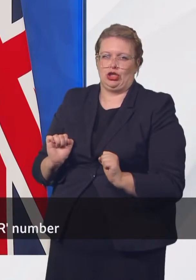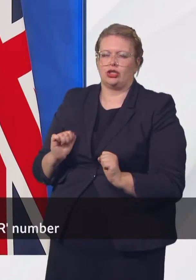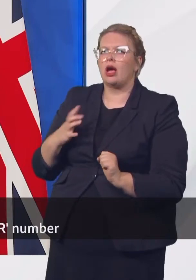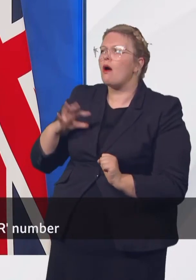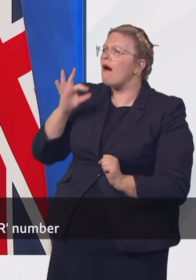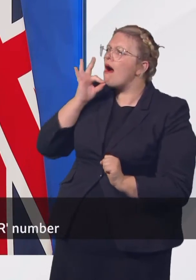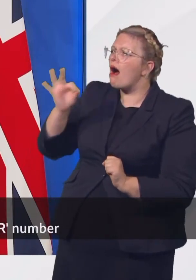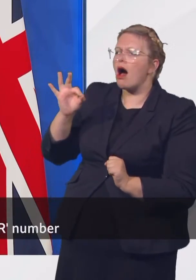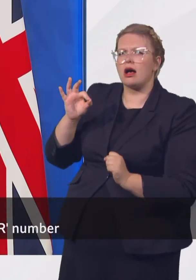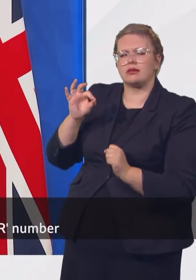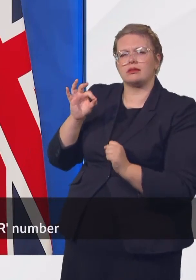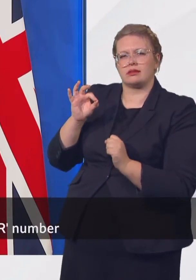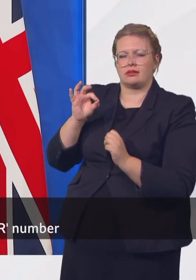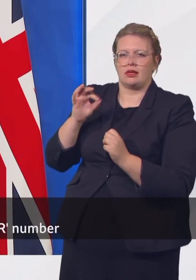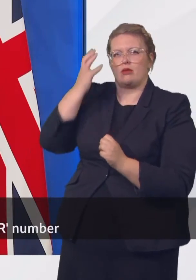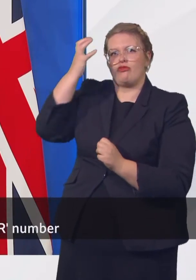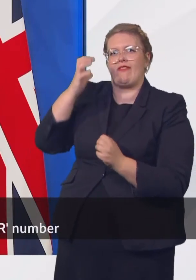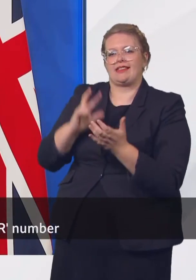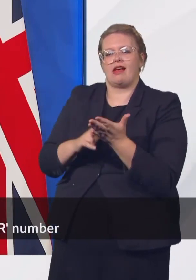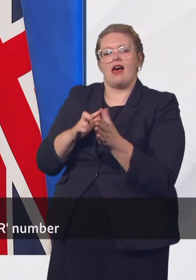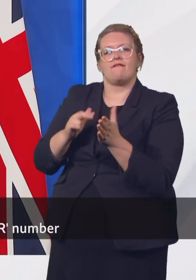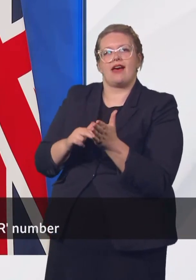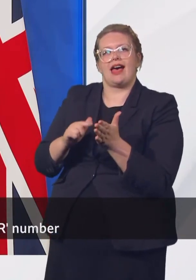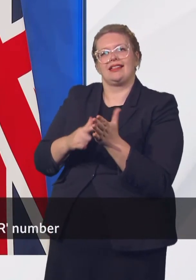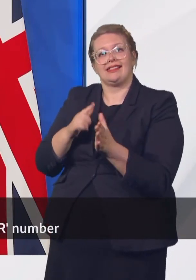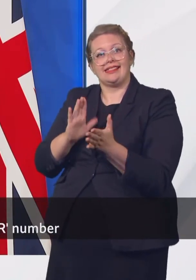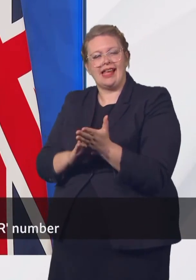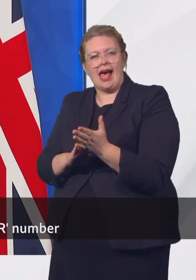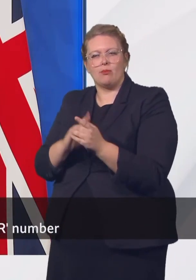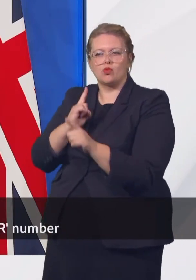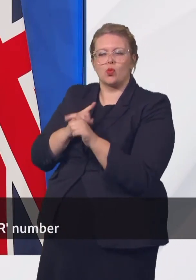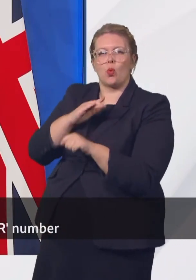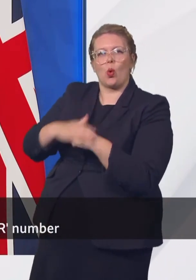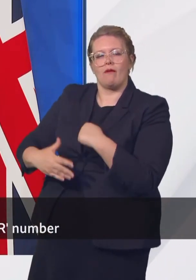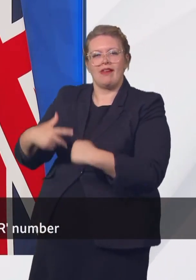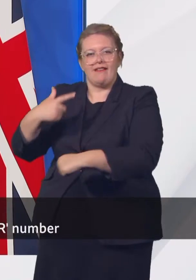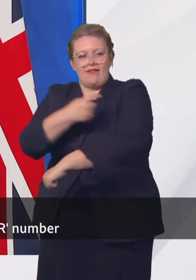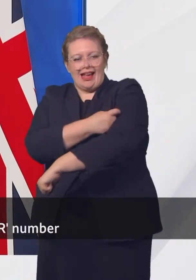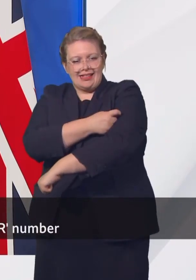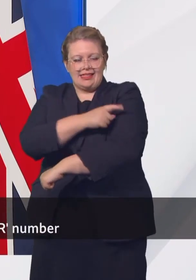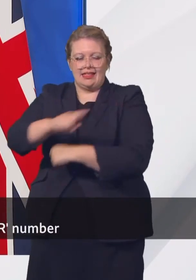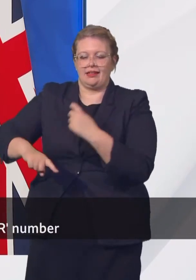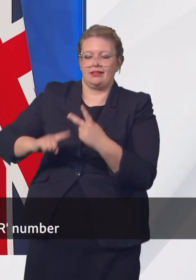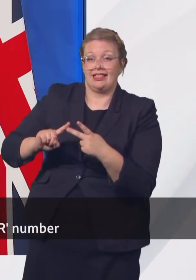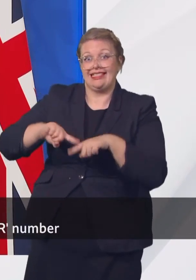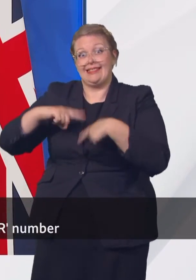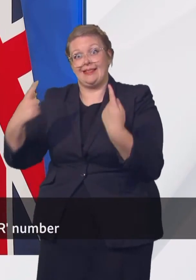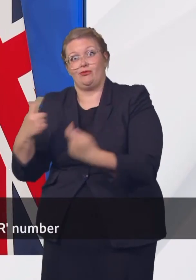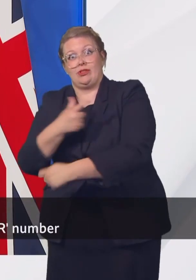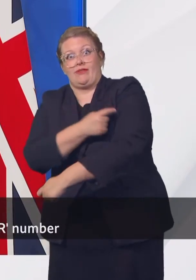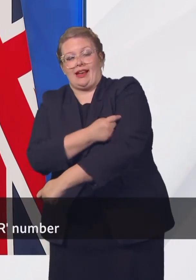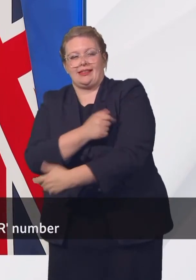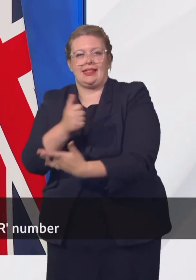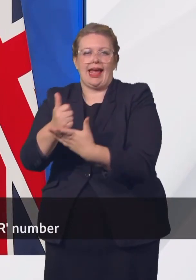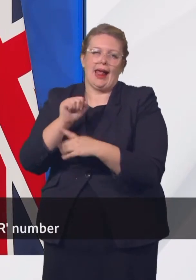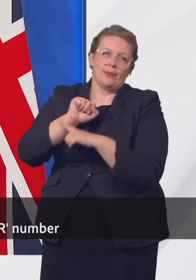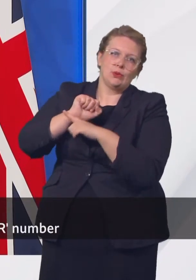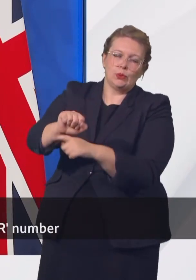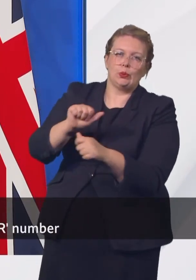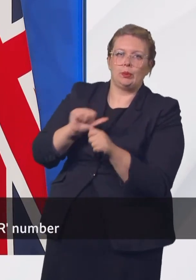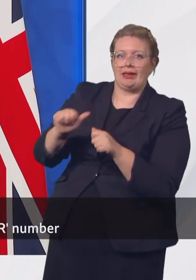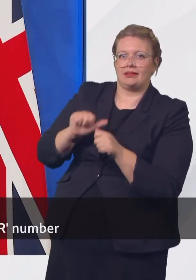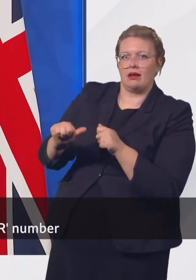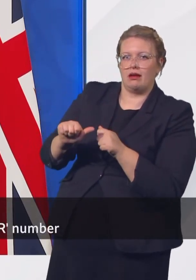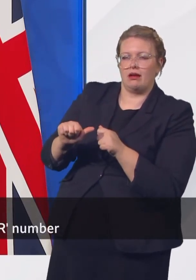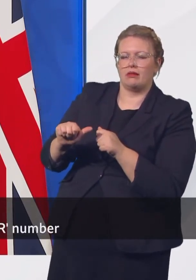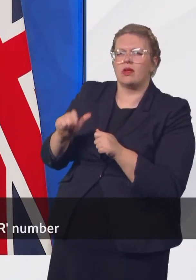science behind how you'd give one vaccine and then a different vaccine in order to give people that protection,